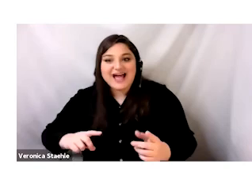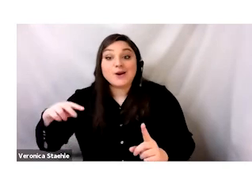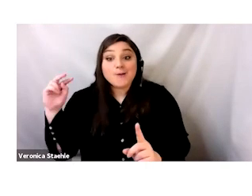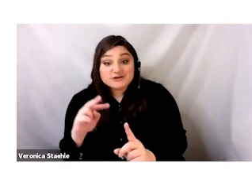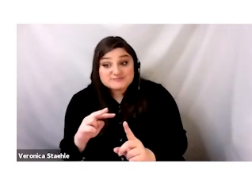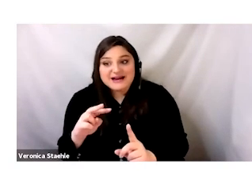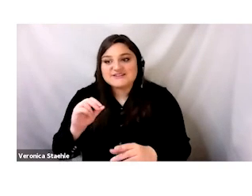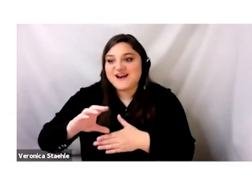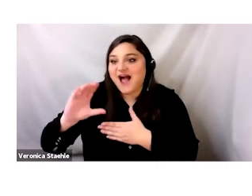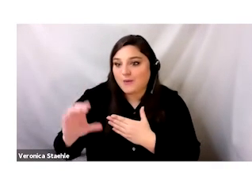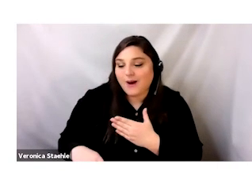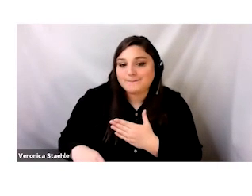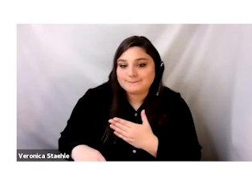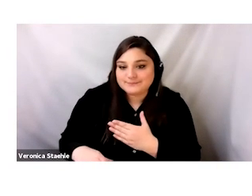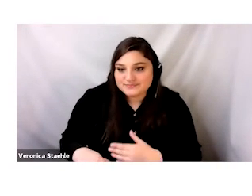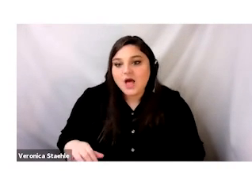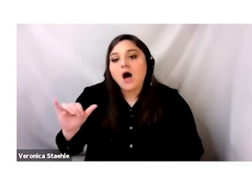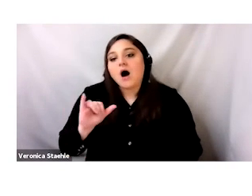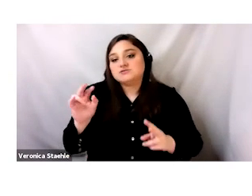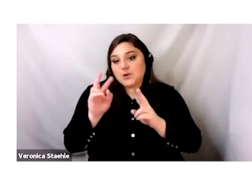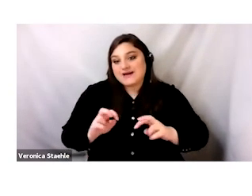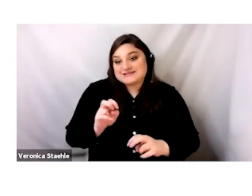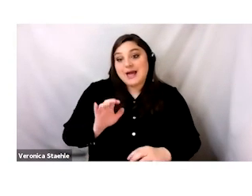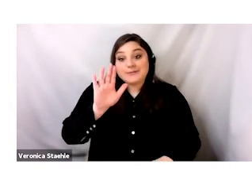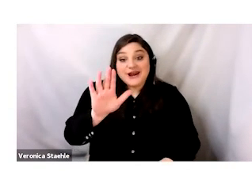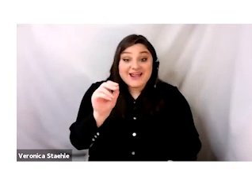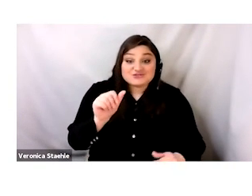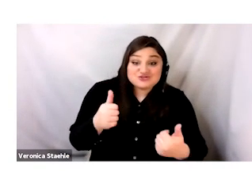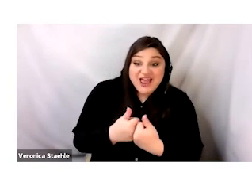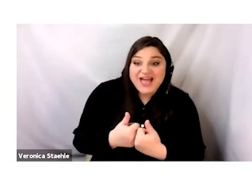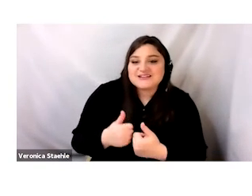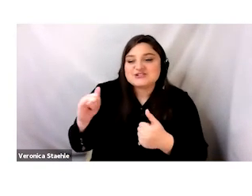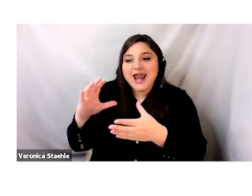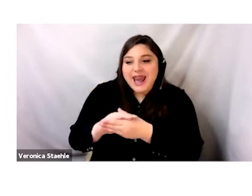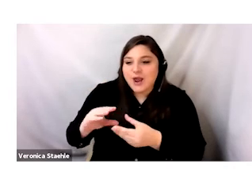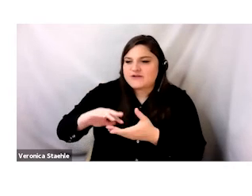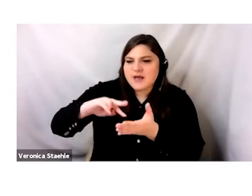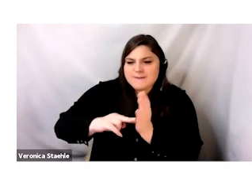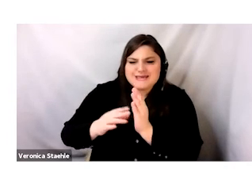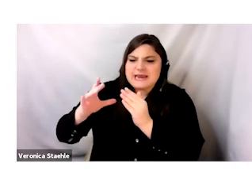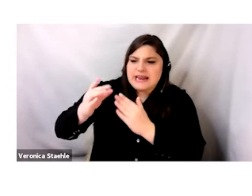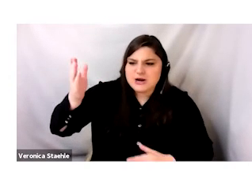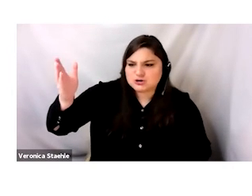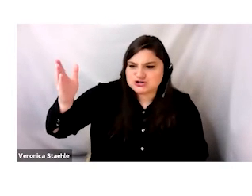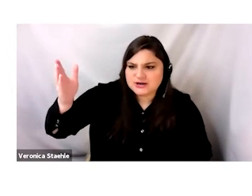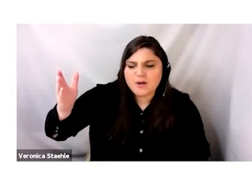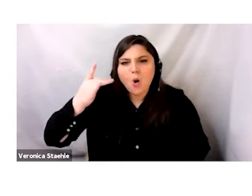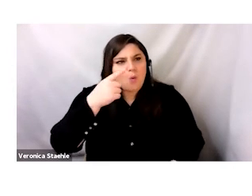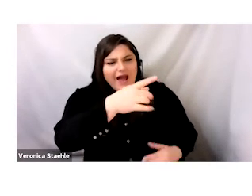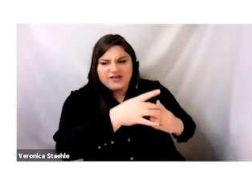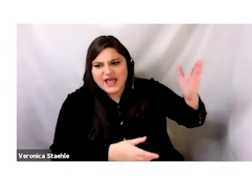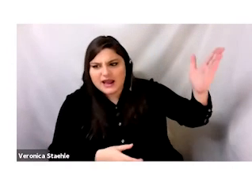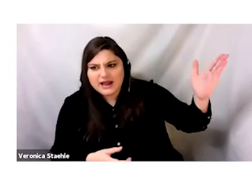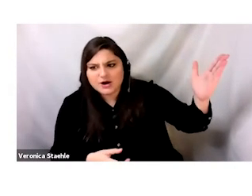unquote leadership in self and others. You also need to identify and intentionally shift power dynamics away from